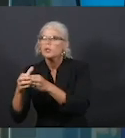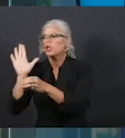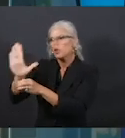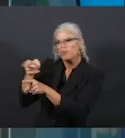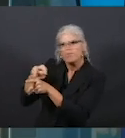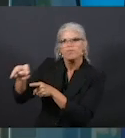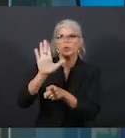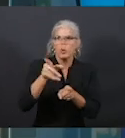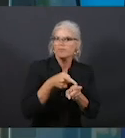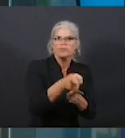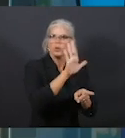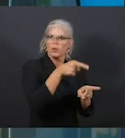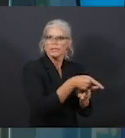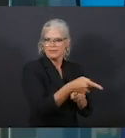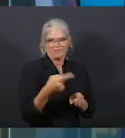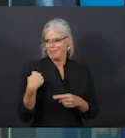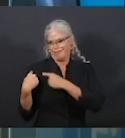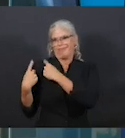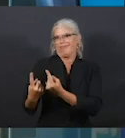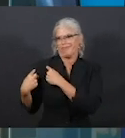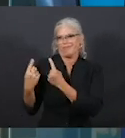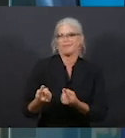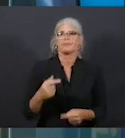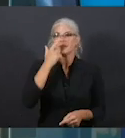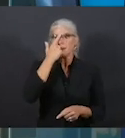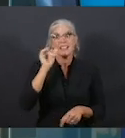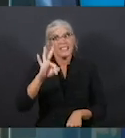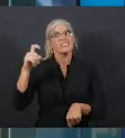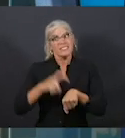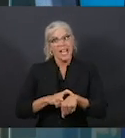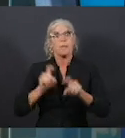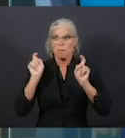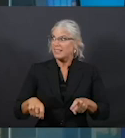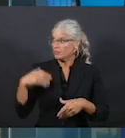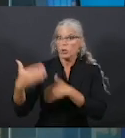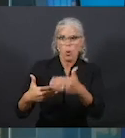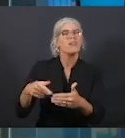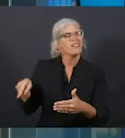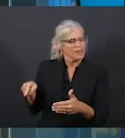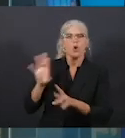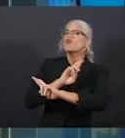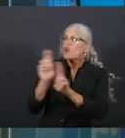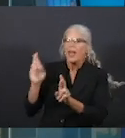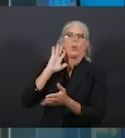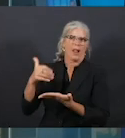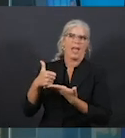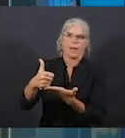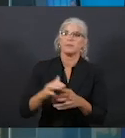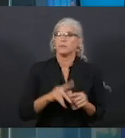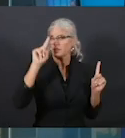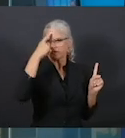days, moving them to be prepared to go in at a moment's notice into the impact area. As you heard the governor mention, we have